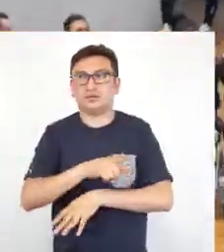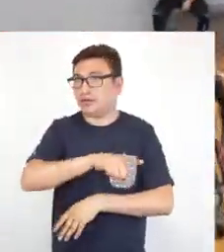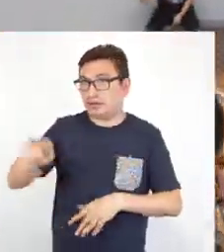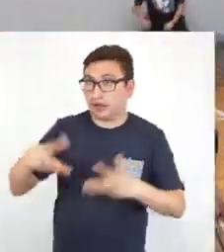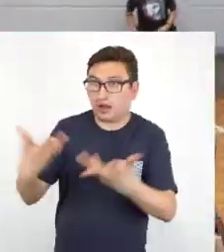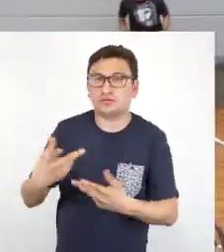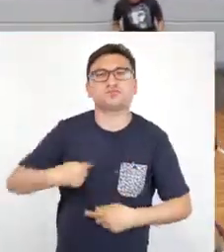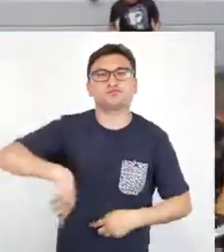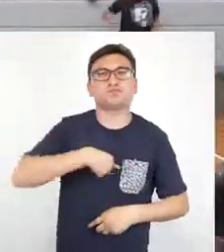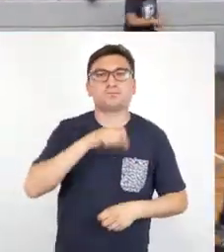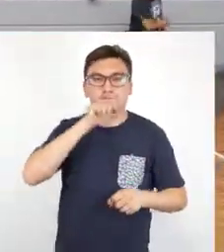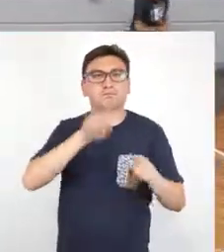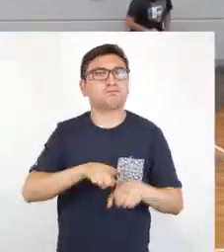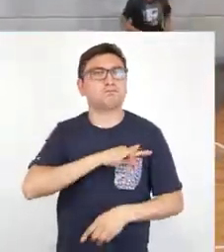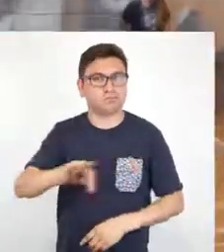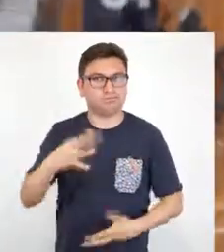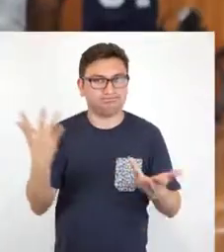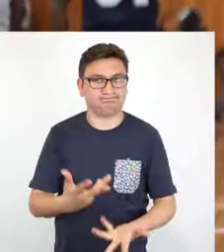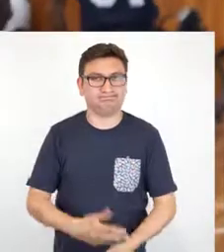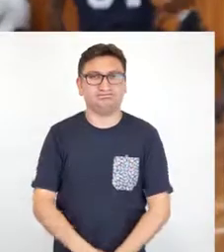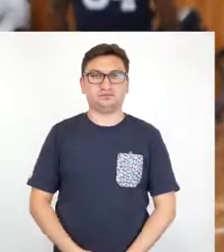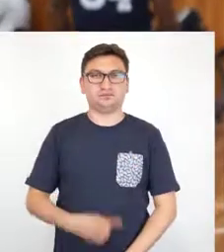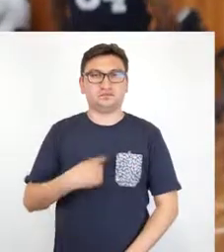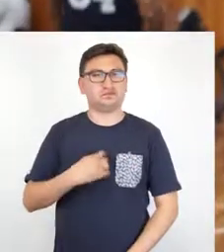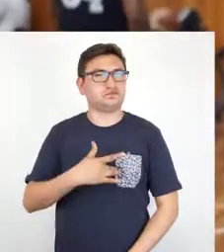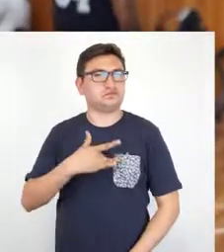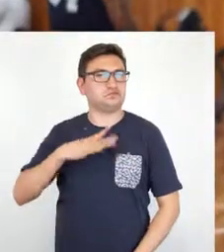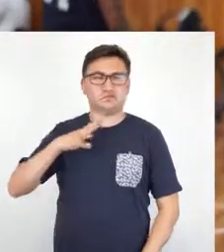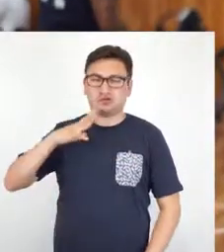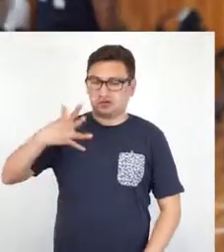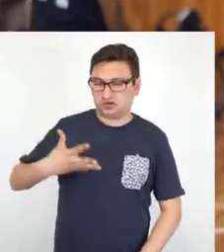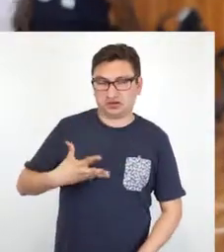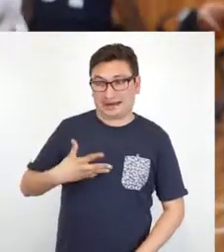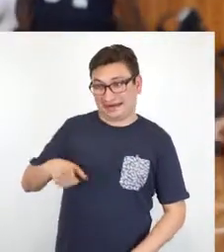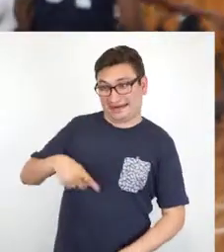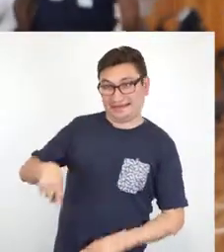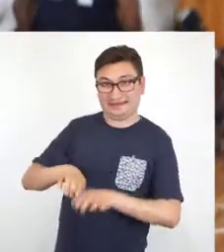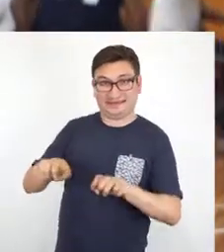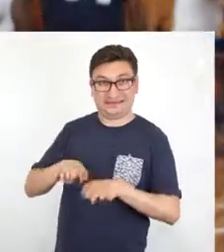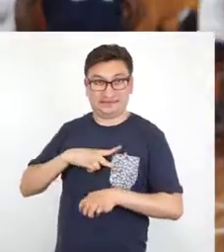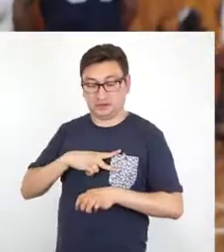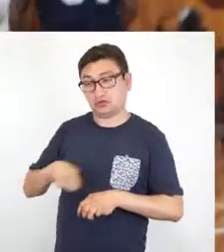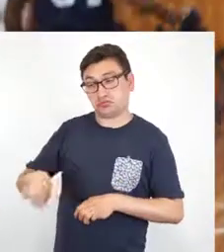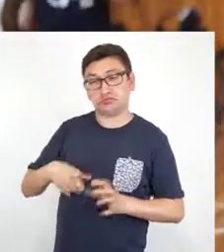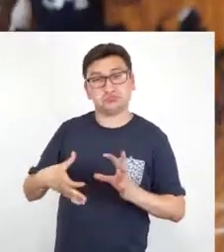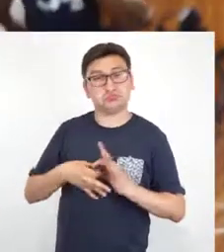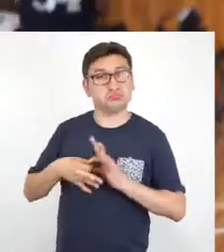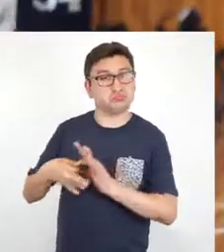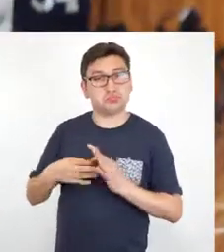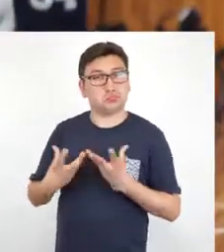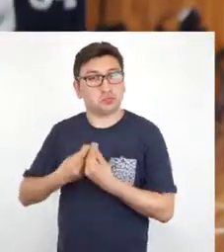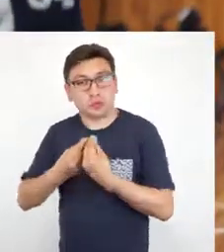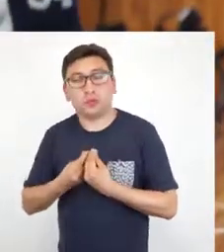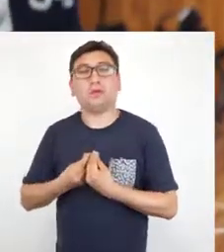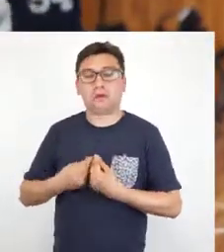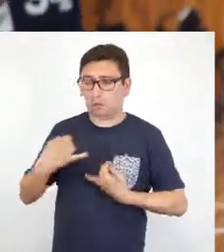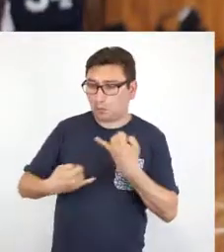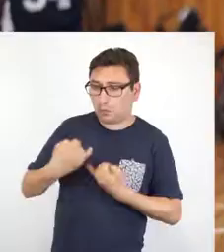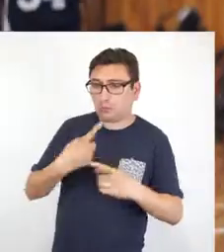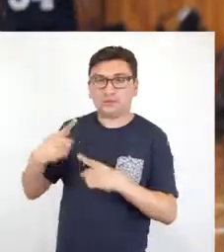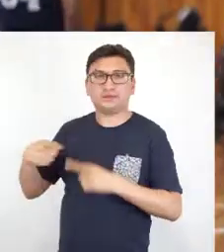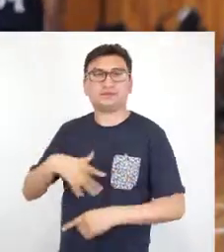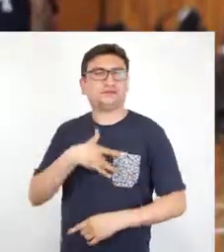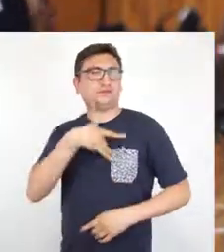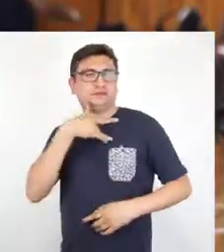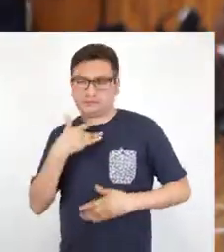can do anything that anyone else can do. What I'm most proud about my team is the way they play together, the feelings they have for each